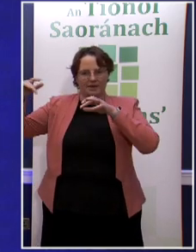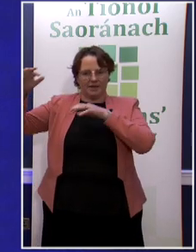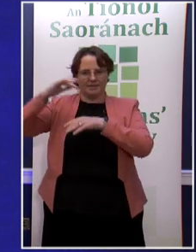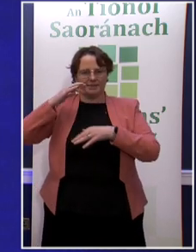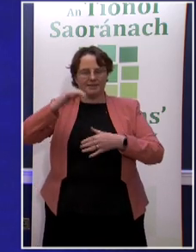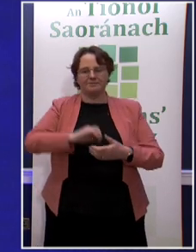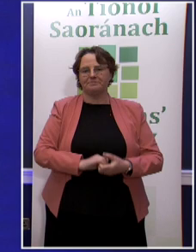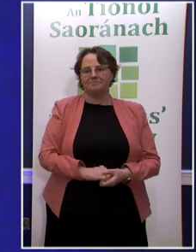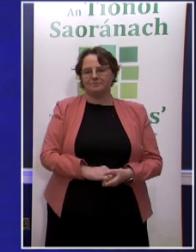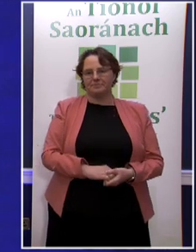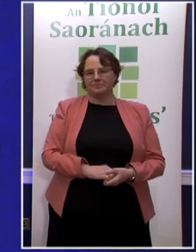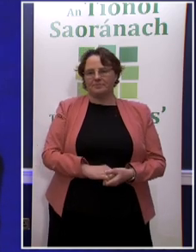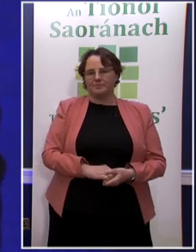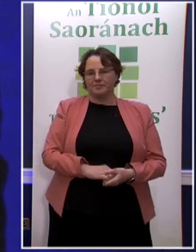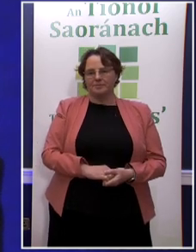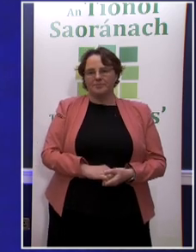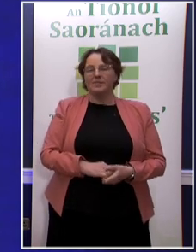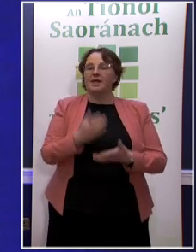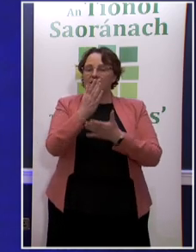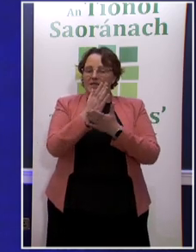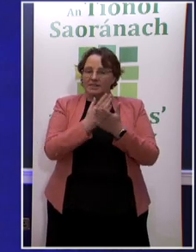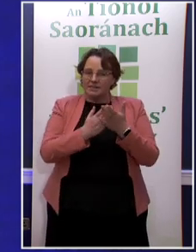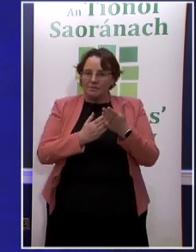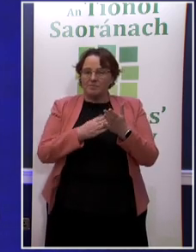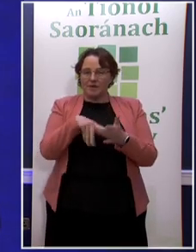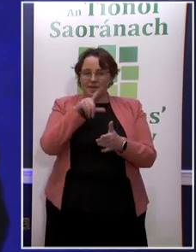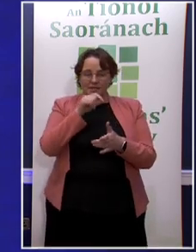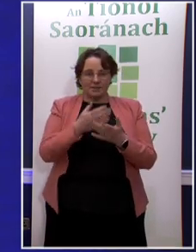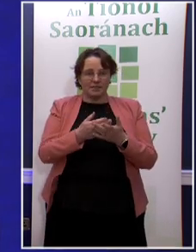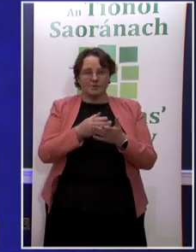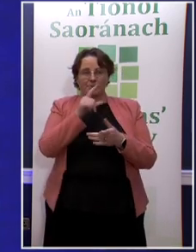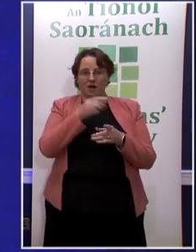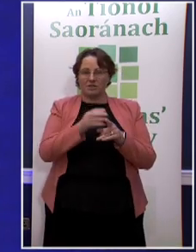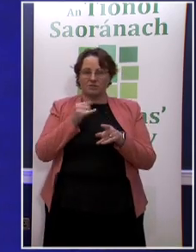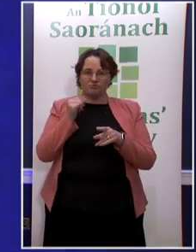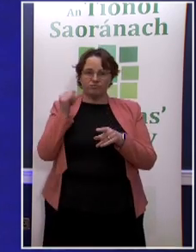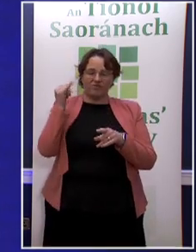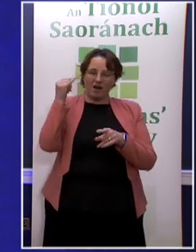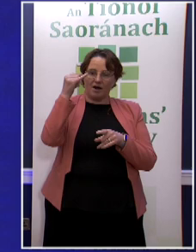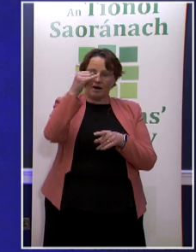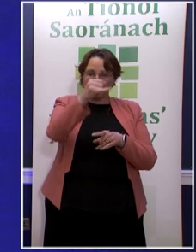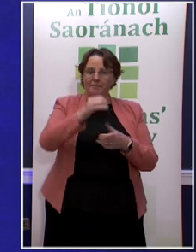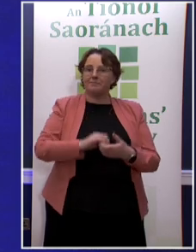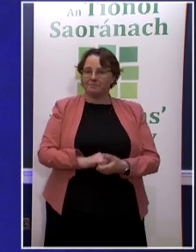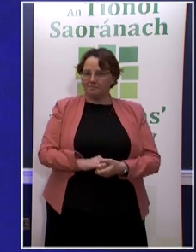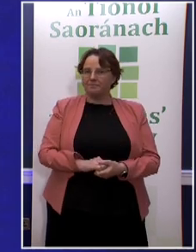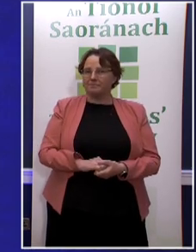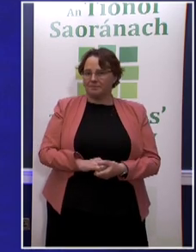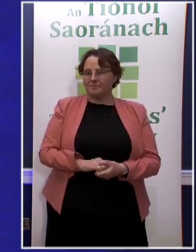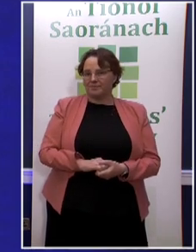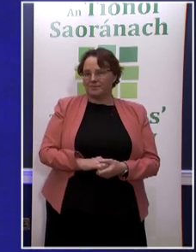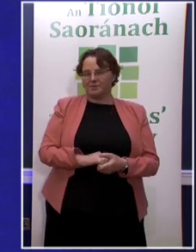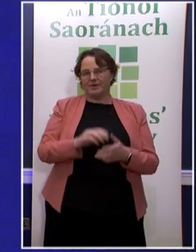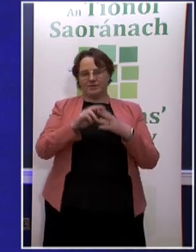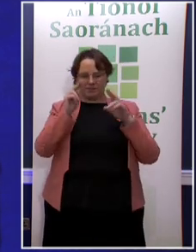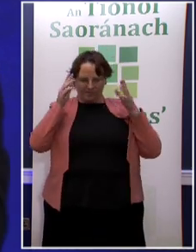cycle. And some of these species travel huge distances. And so this has to be an international